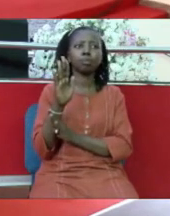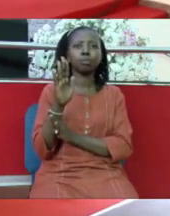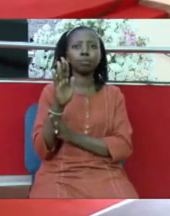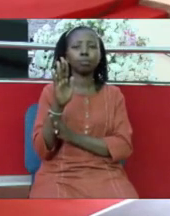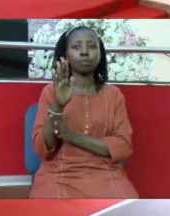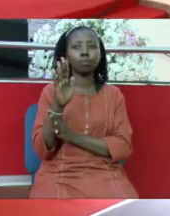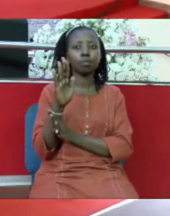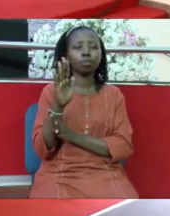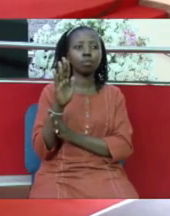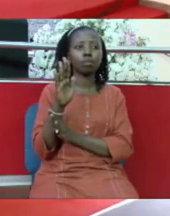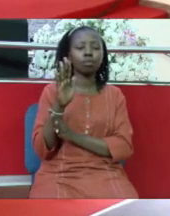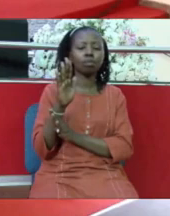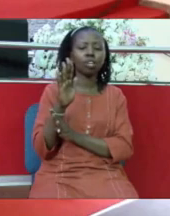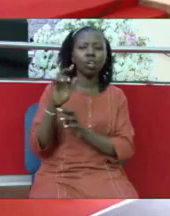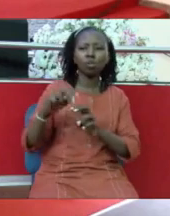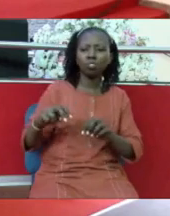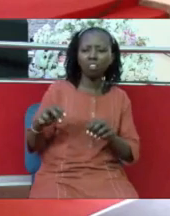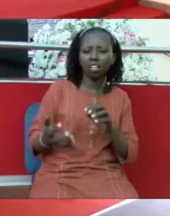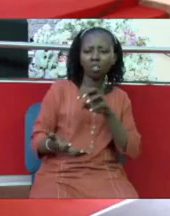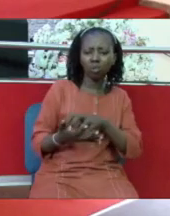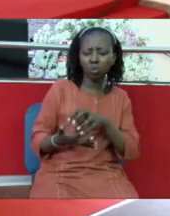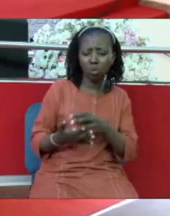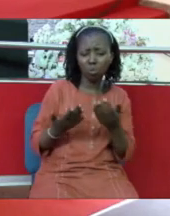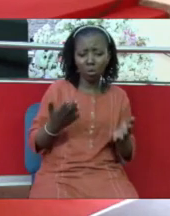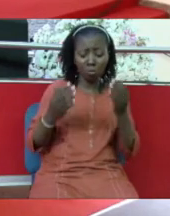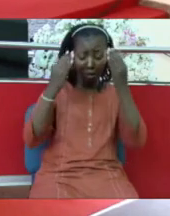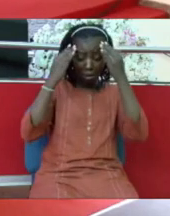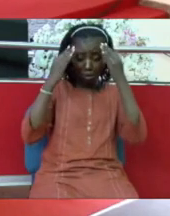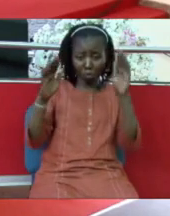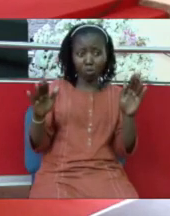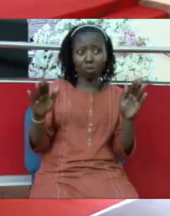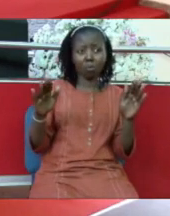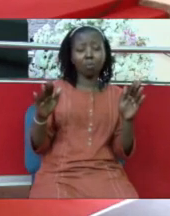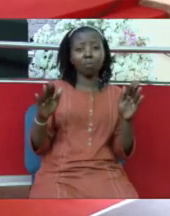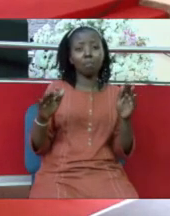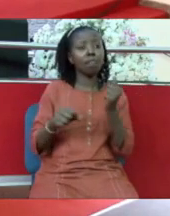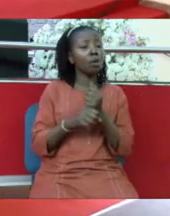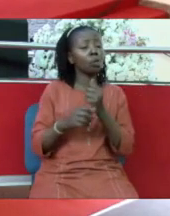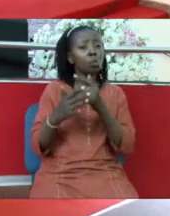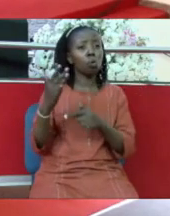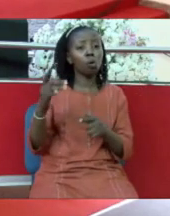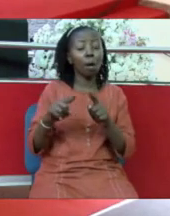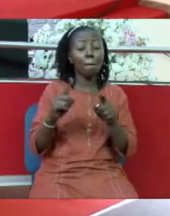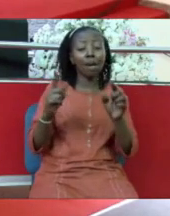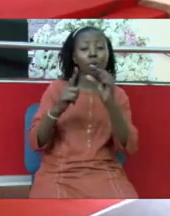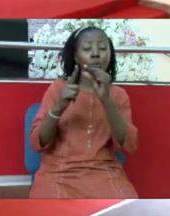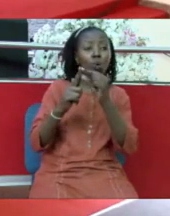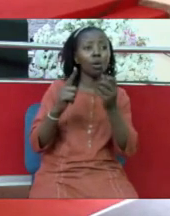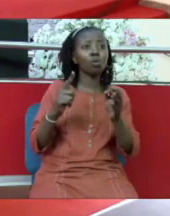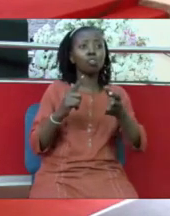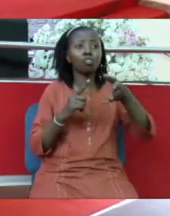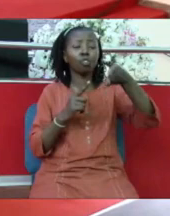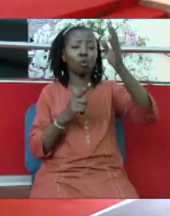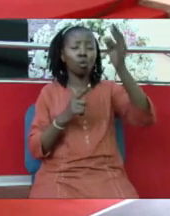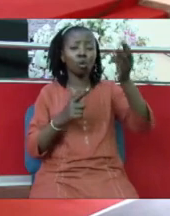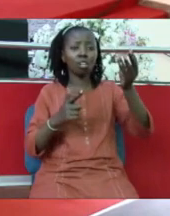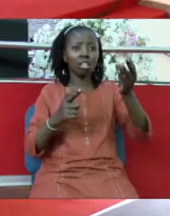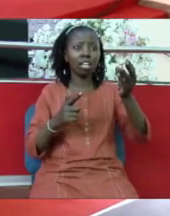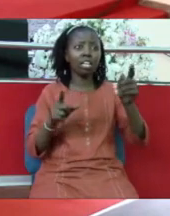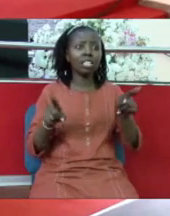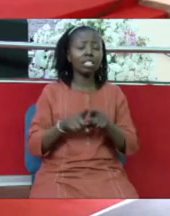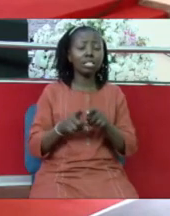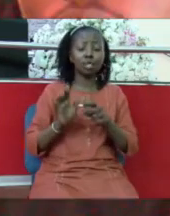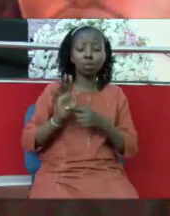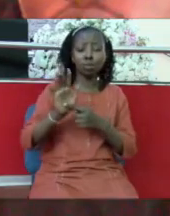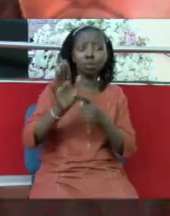you find in situations where you don't know what to do, the word of God will come to you and it will help